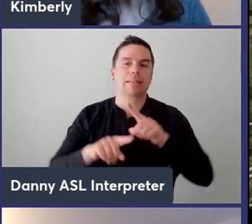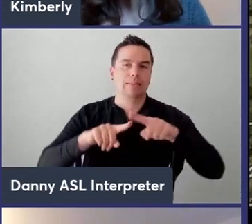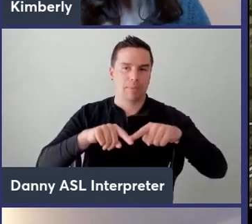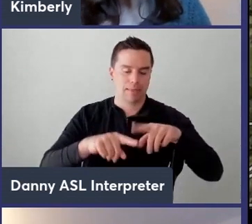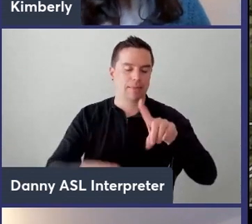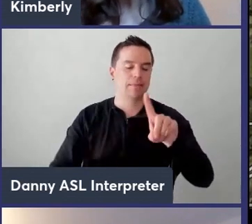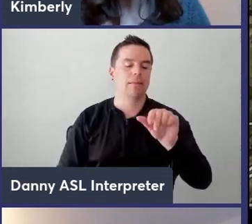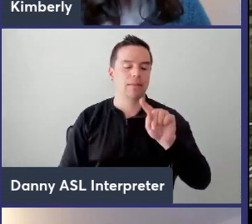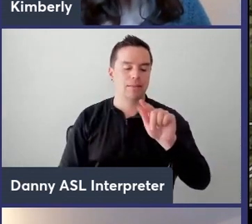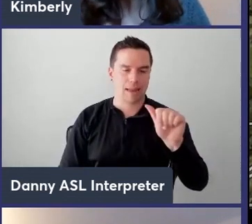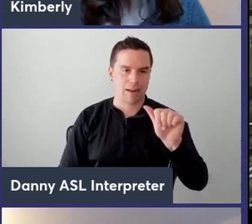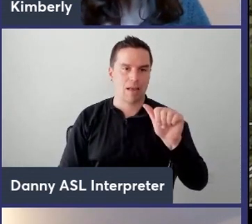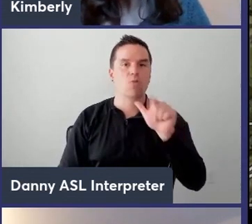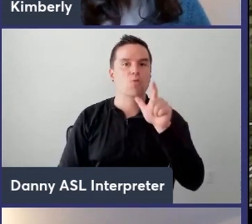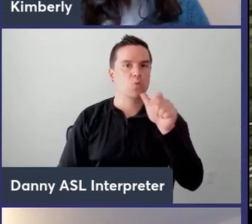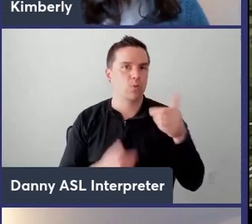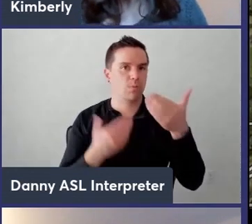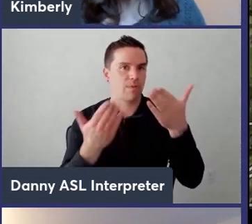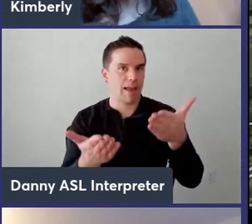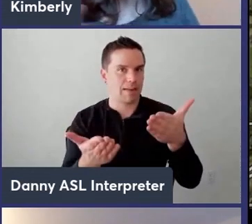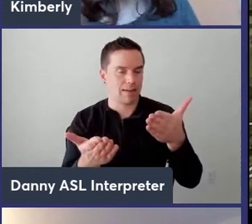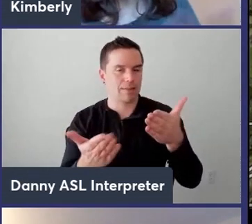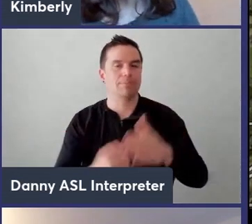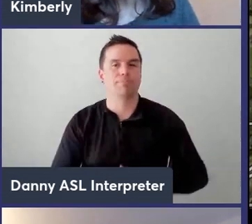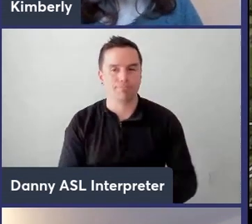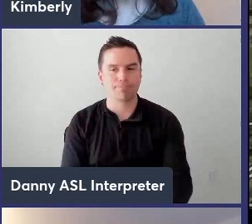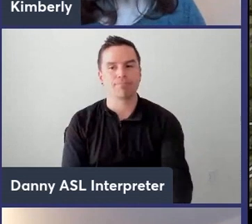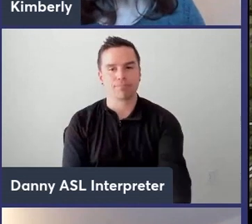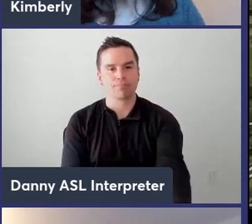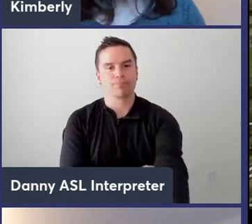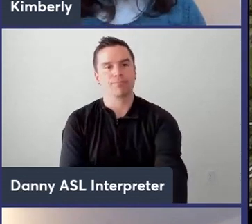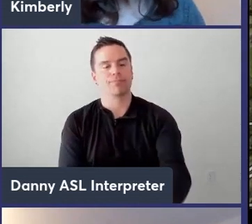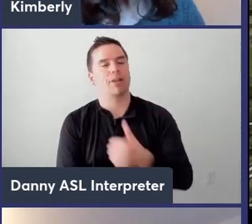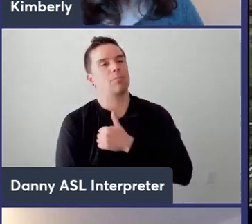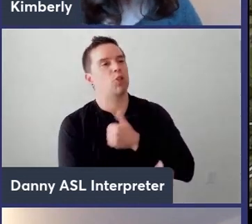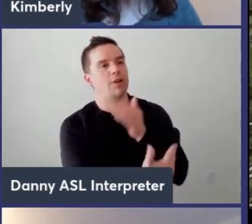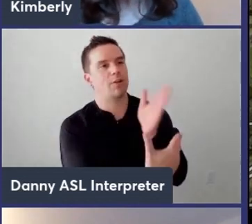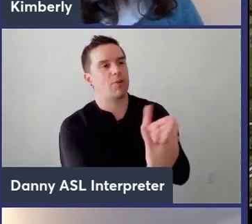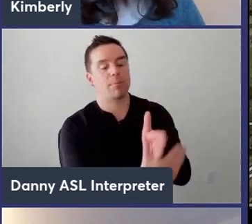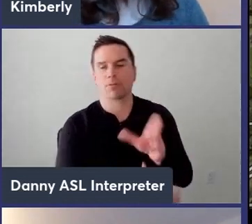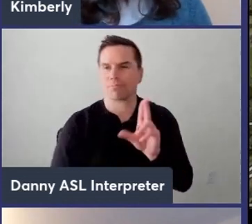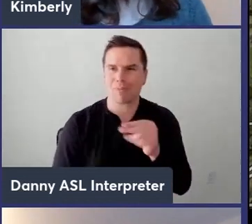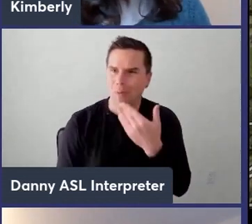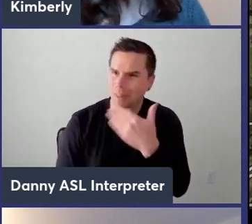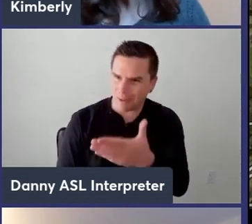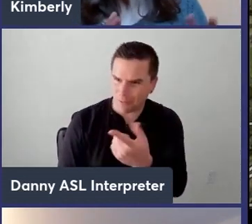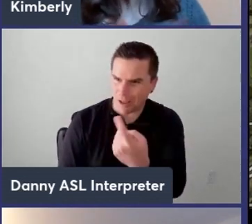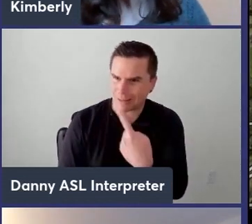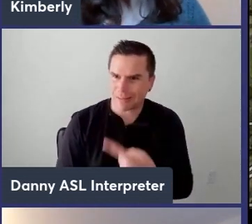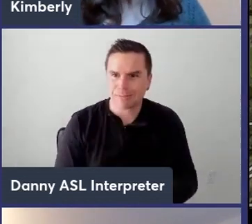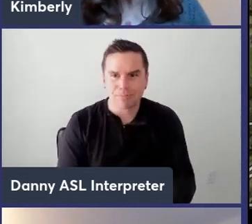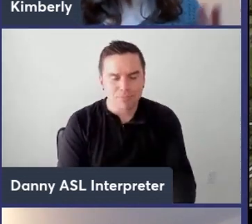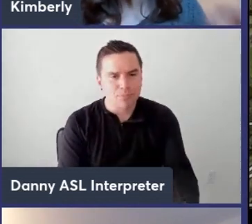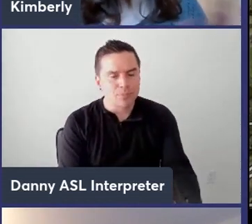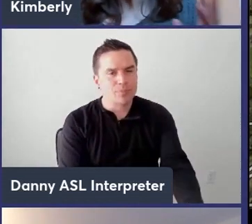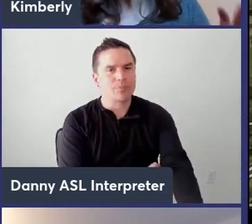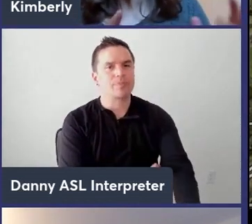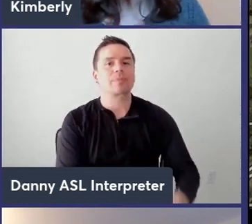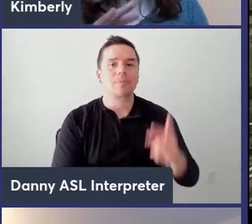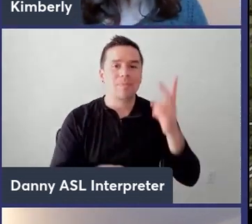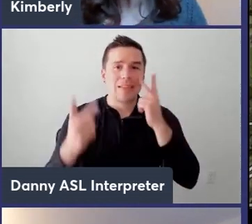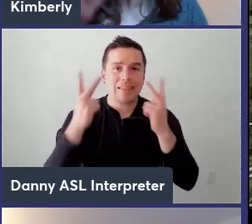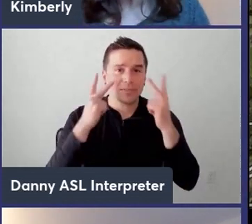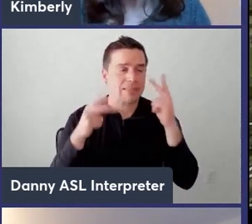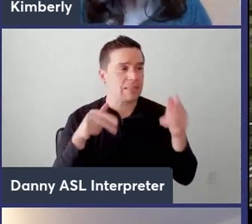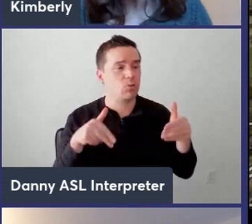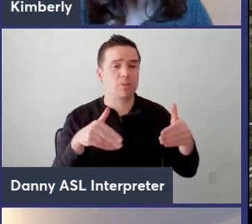source. Cool. Sorry to interrupt. Oh, no, thank you. Thank you for the questions. And these visualizations allow me, as we said,